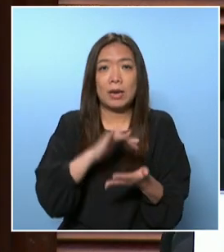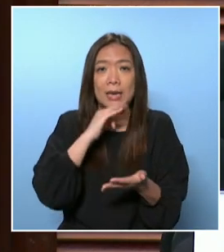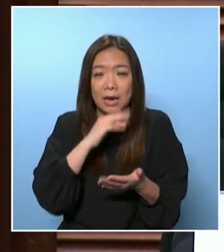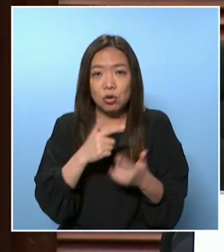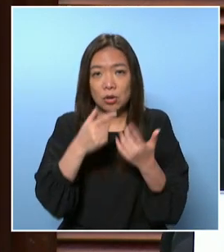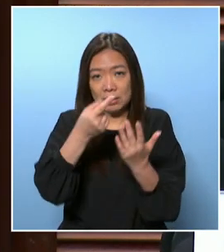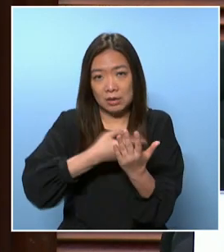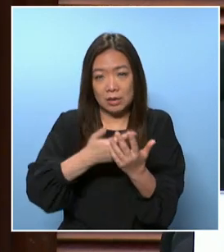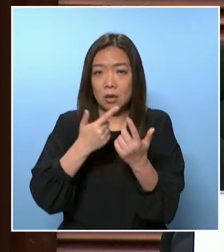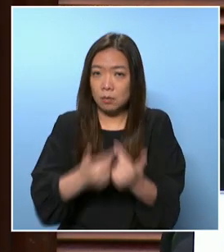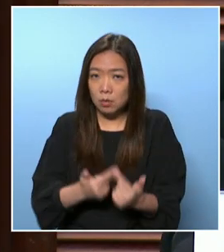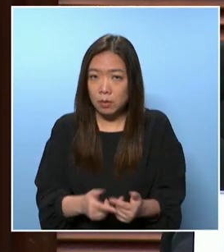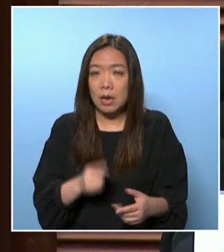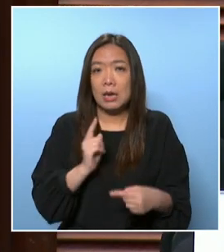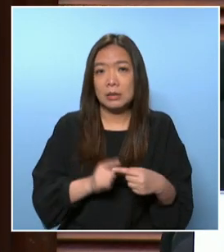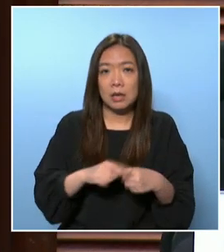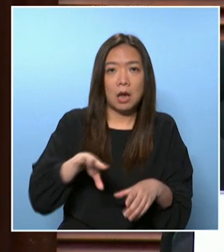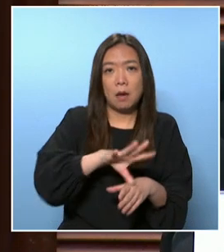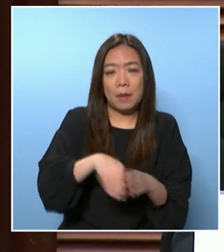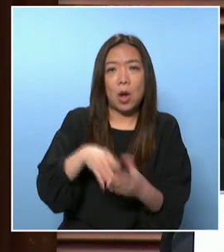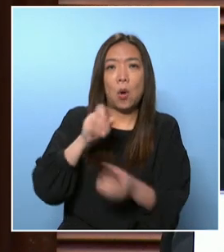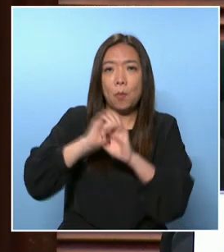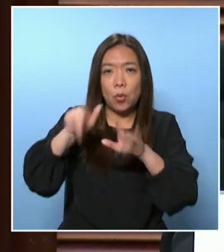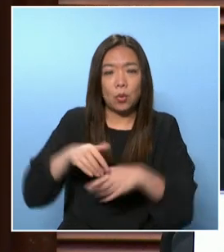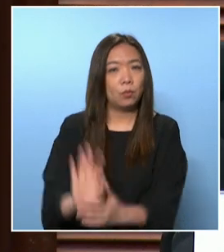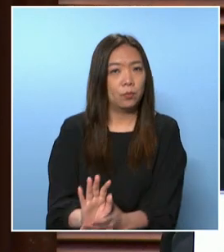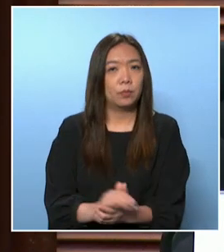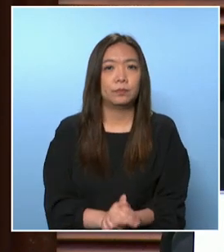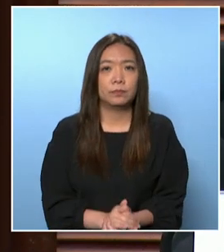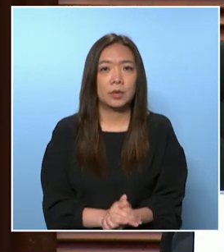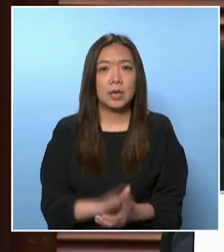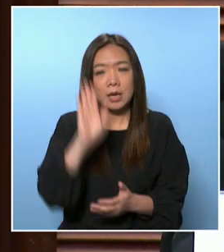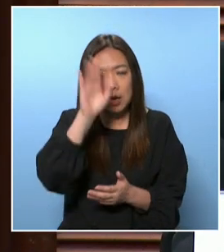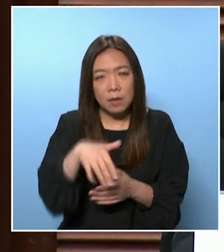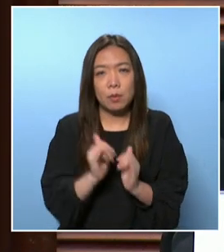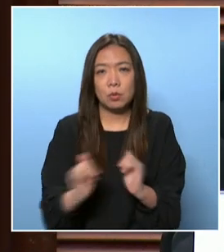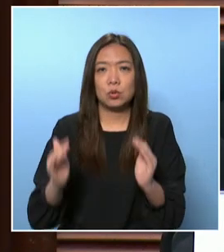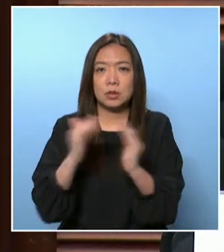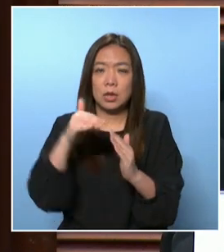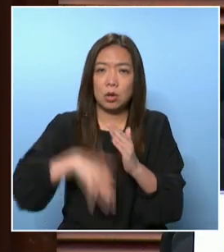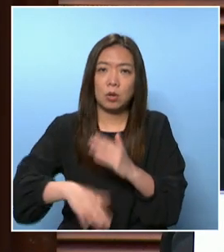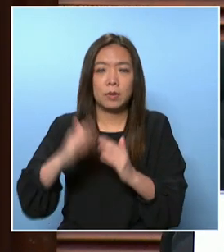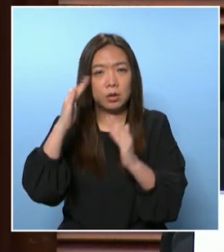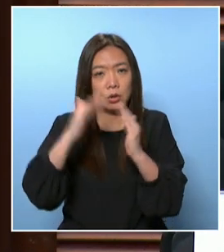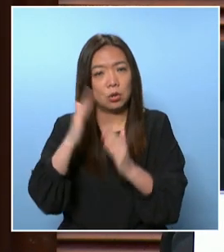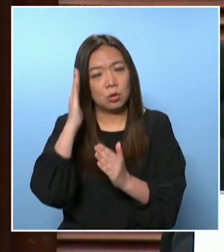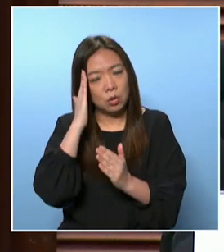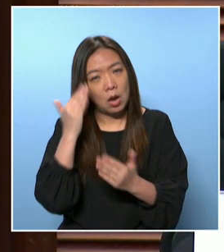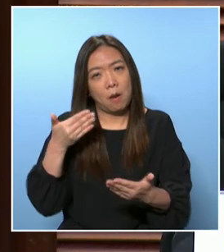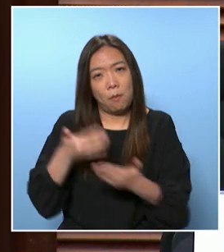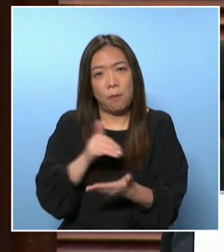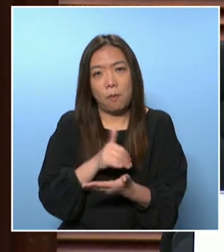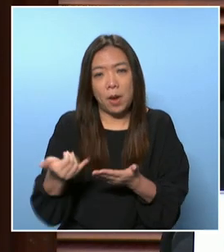of natural causes. That if they measure up to certain requirements, they will not be reportable death cases. And we hope that